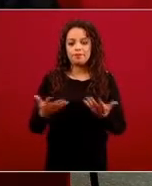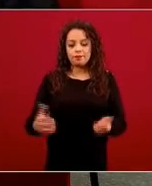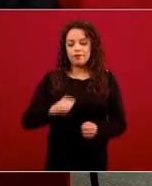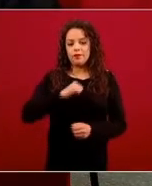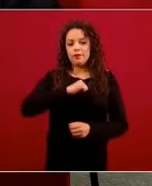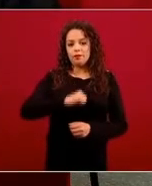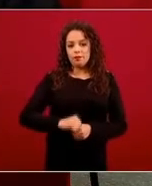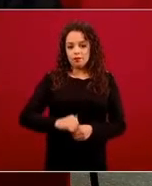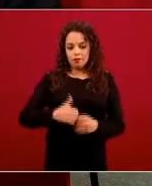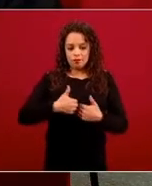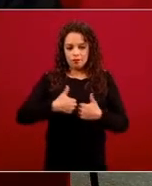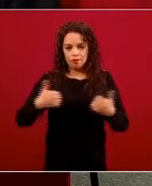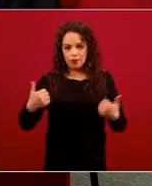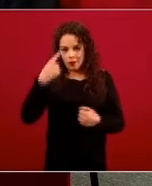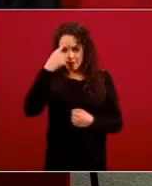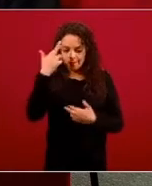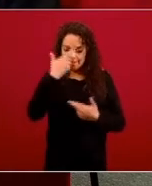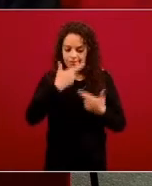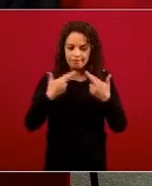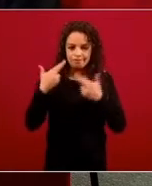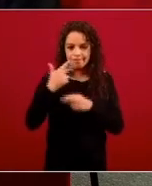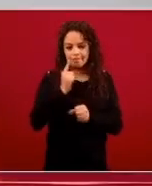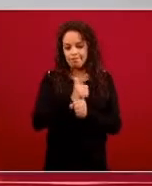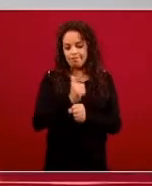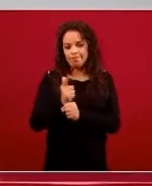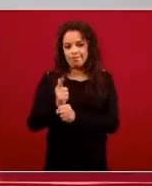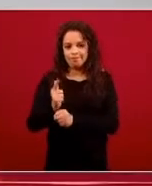procedures, and these